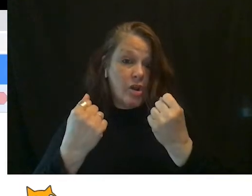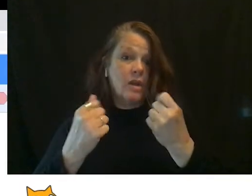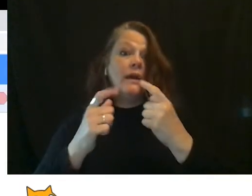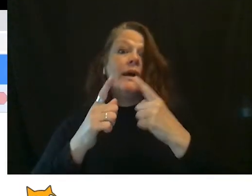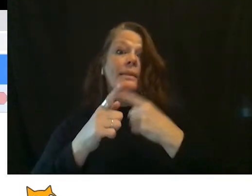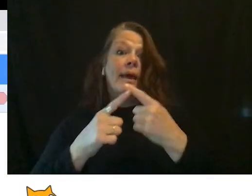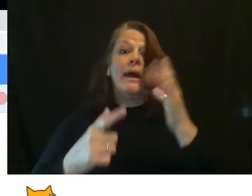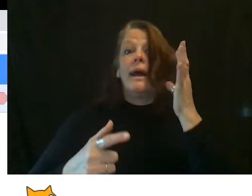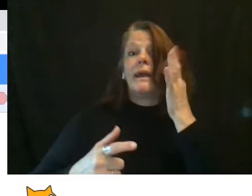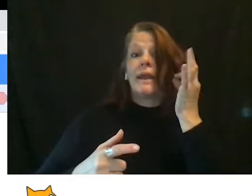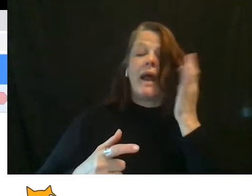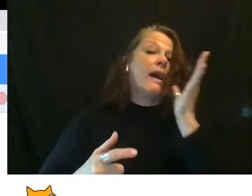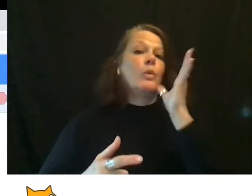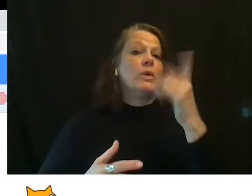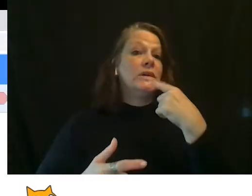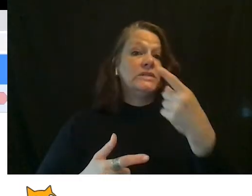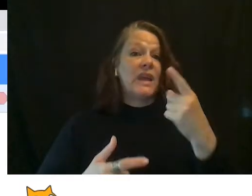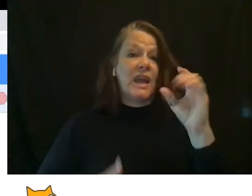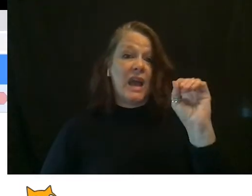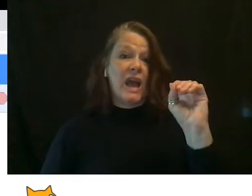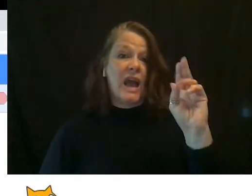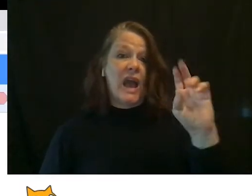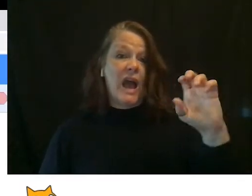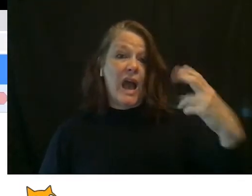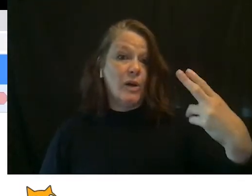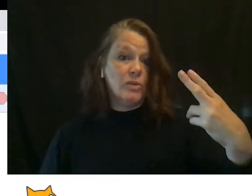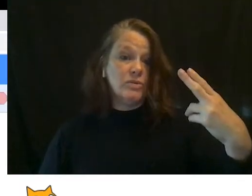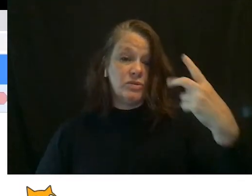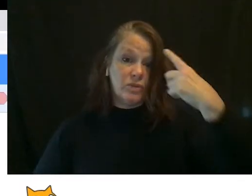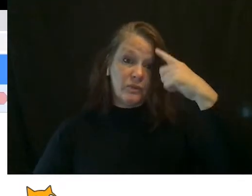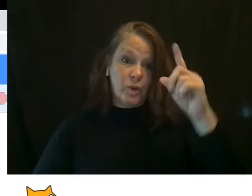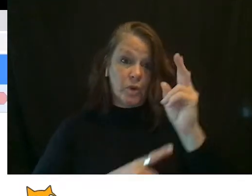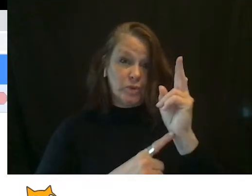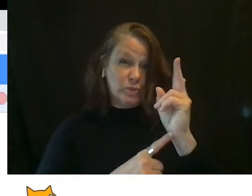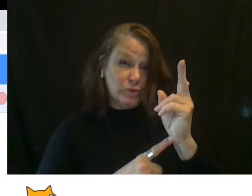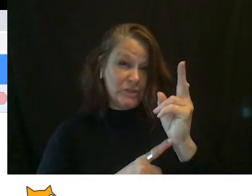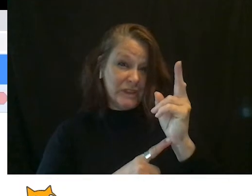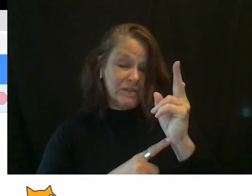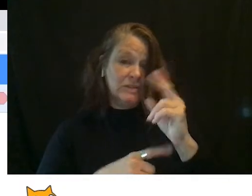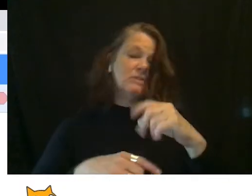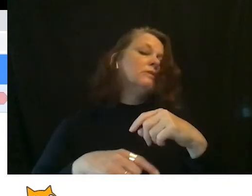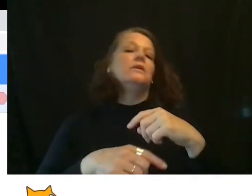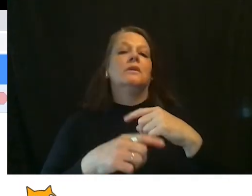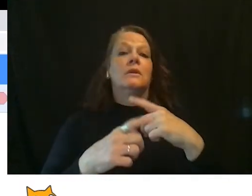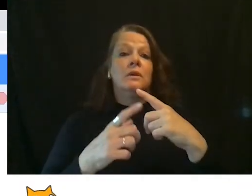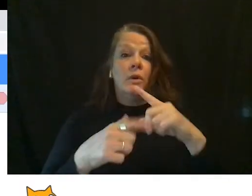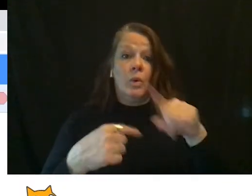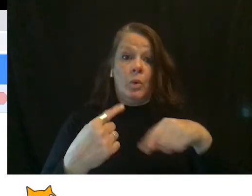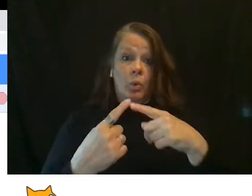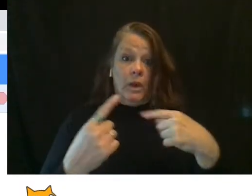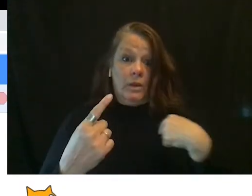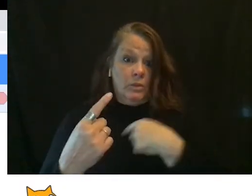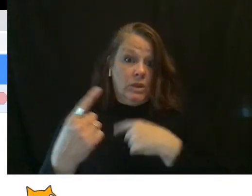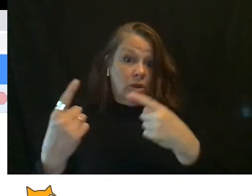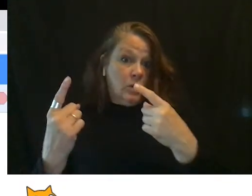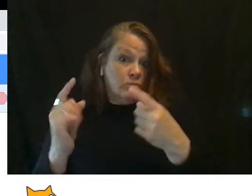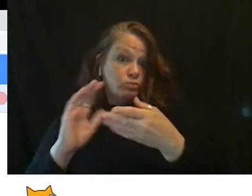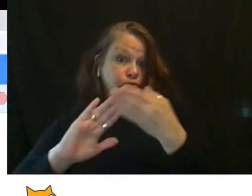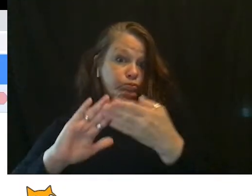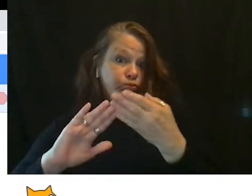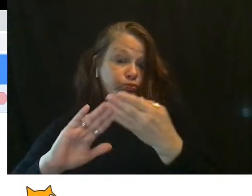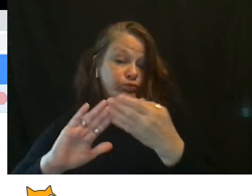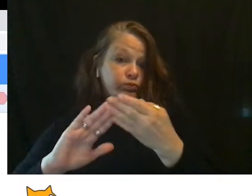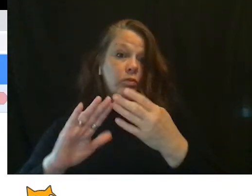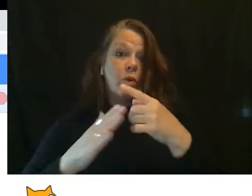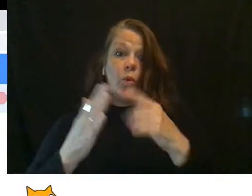him say, ouch, for 2 seconds. And so when we run this,